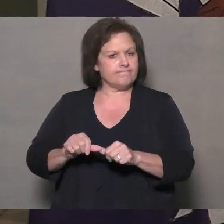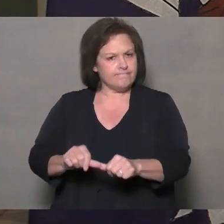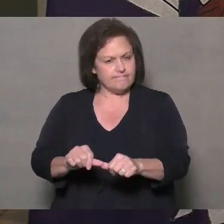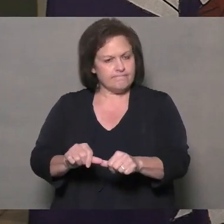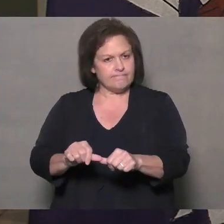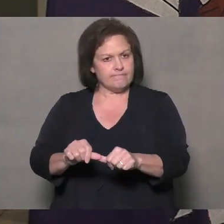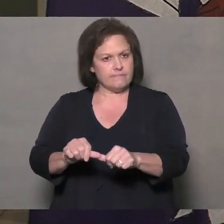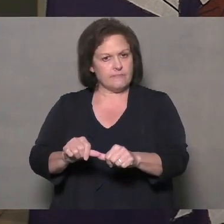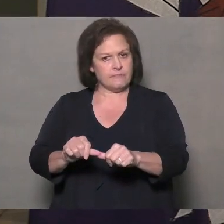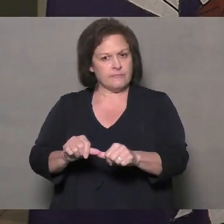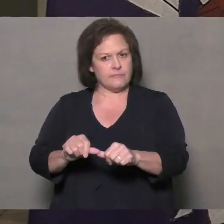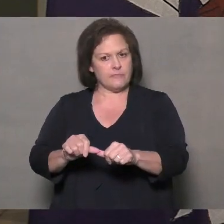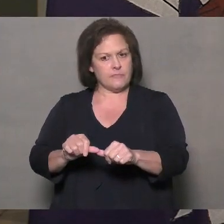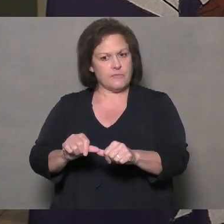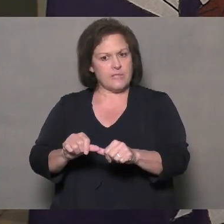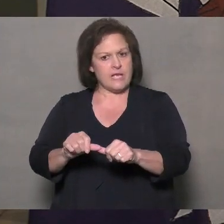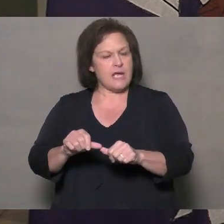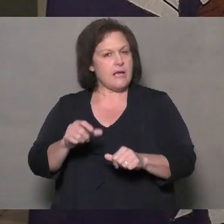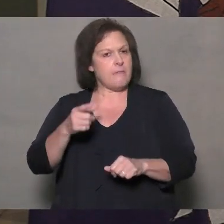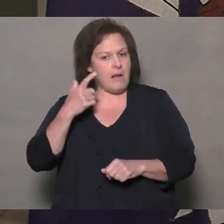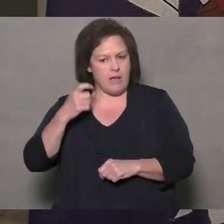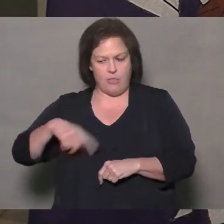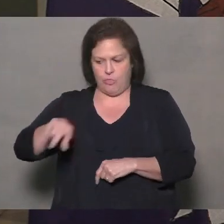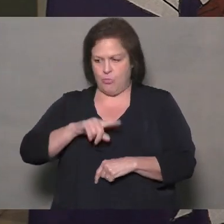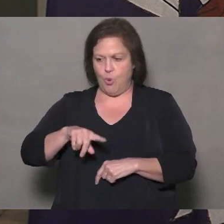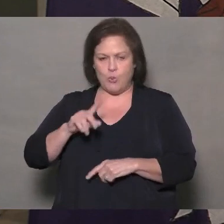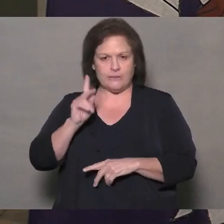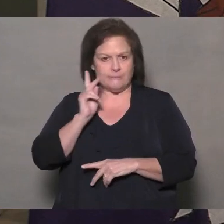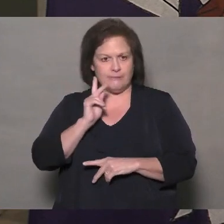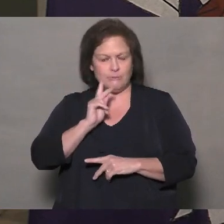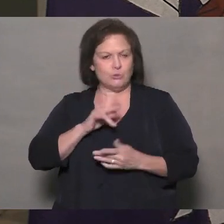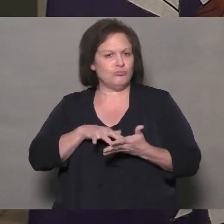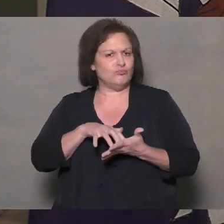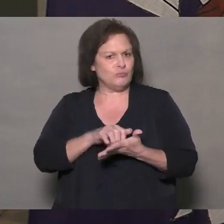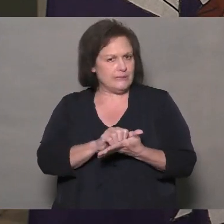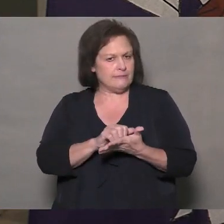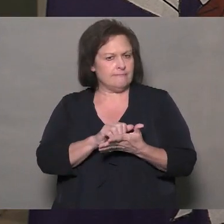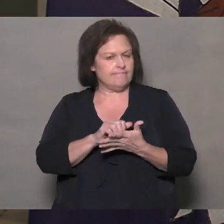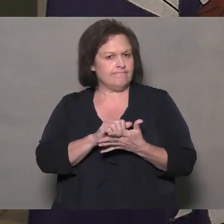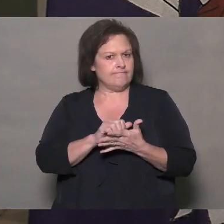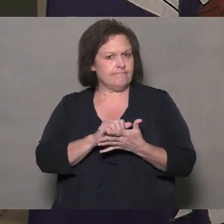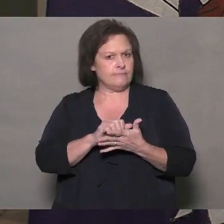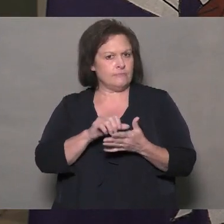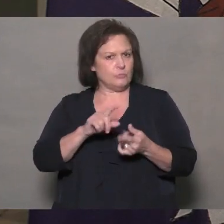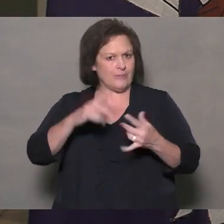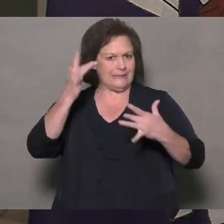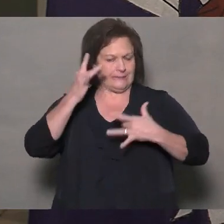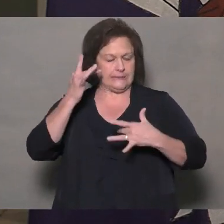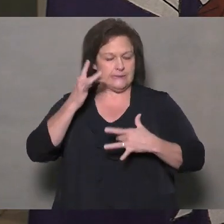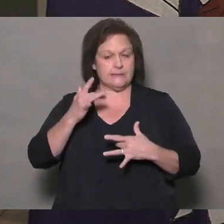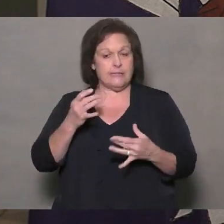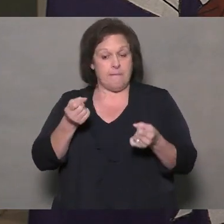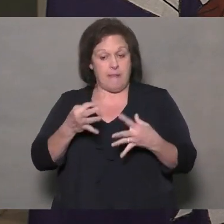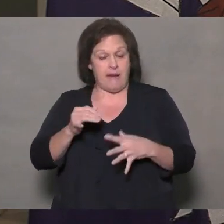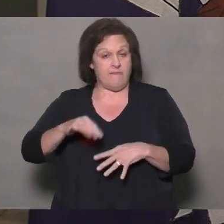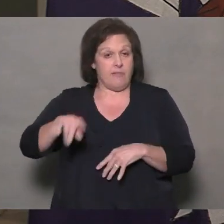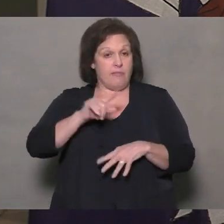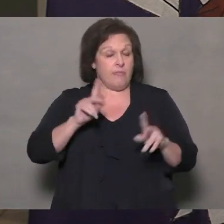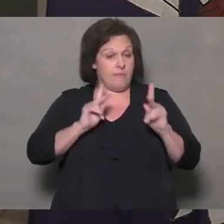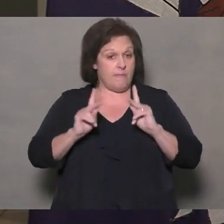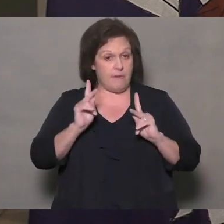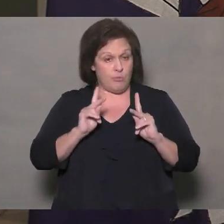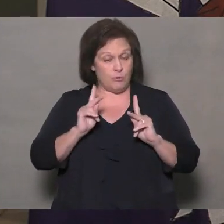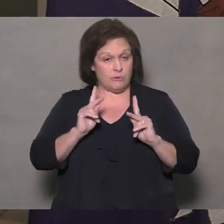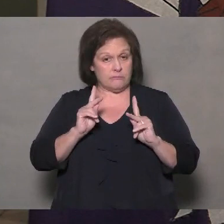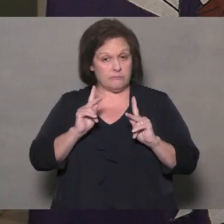convenience of those who were less vulnerable to the disease. Now today, many of our residents